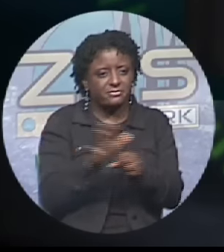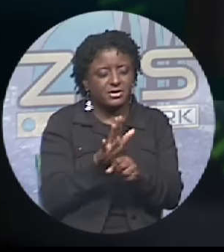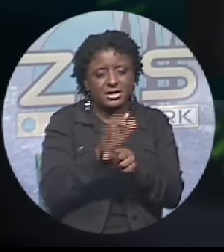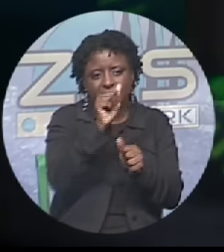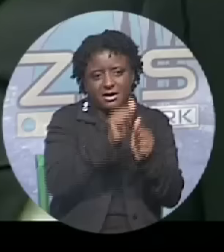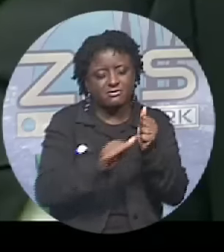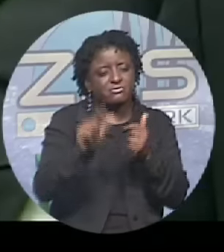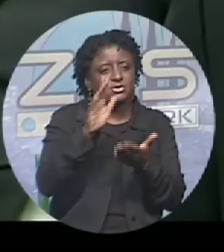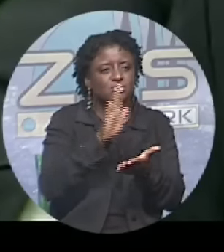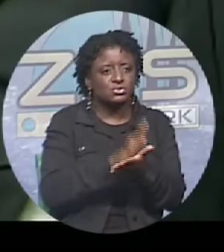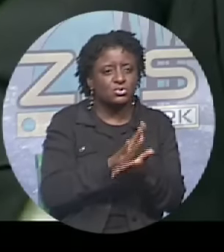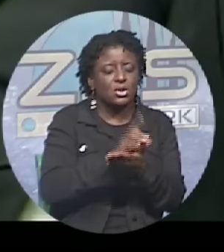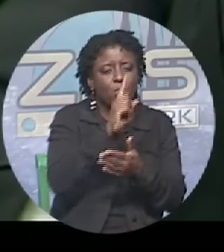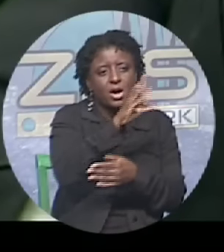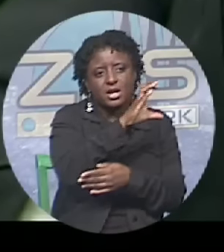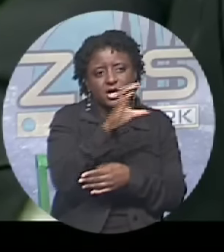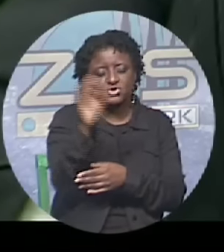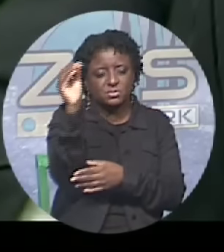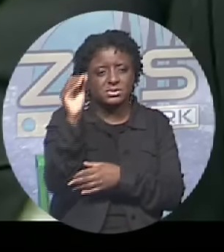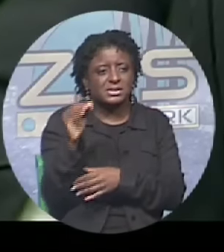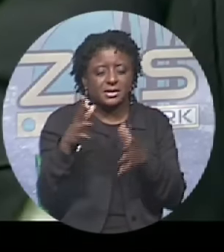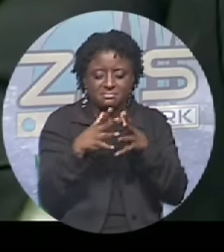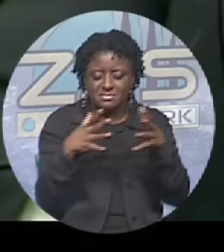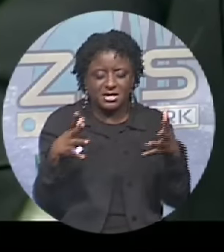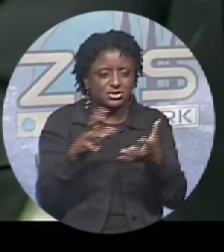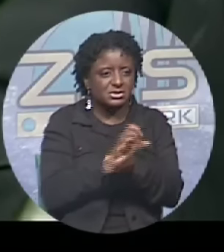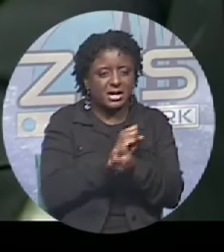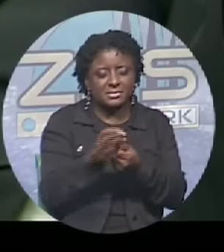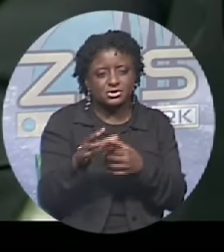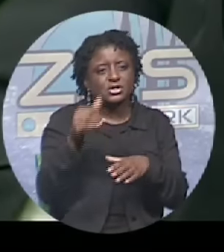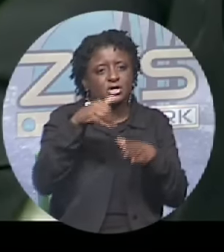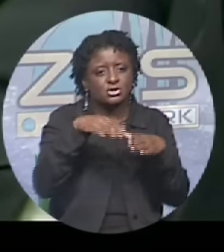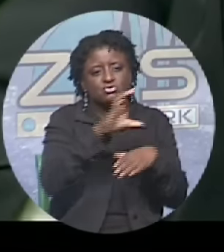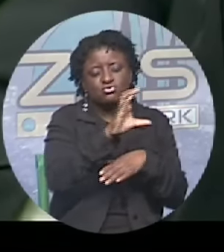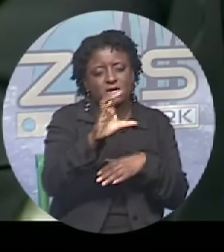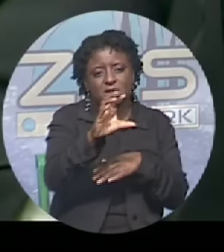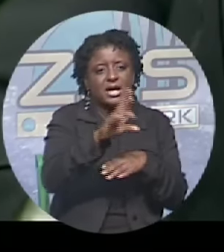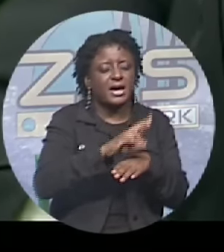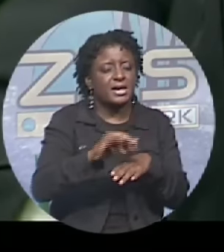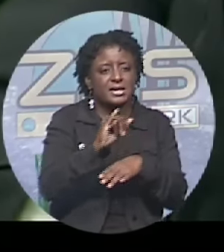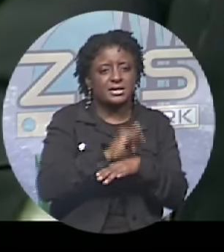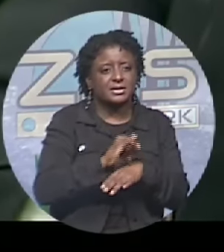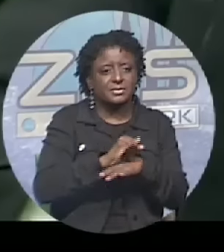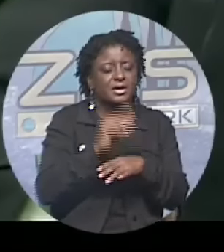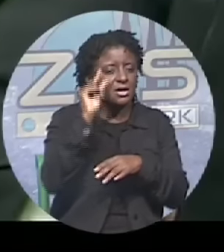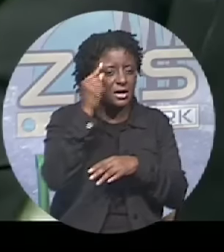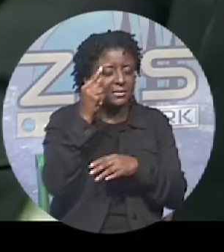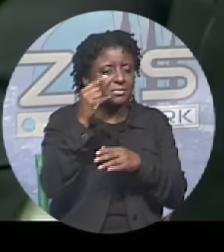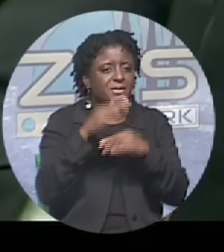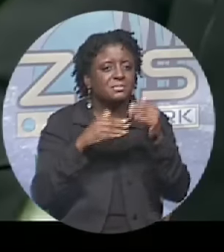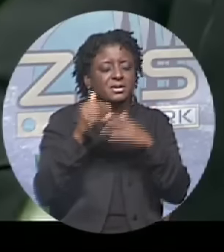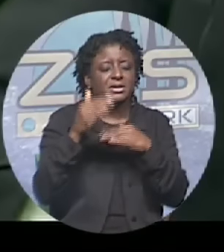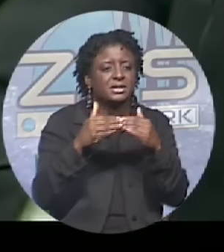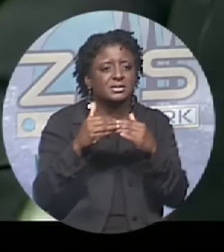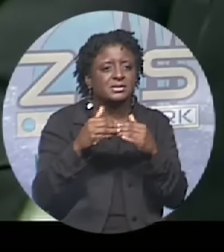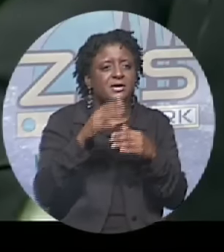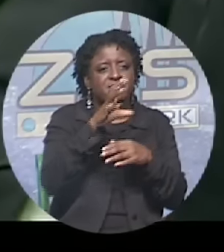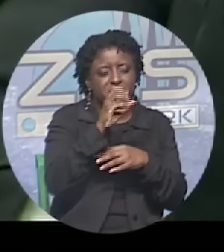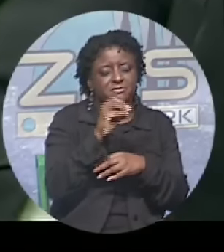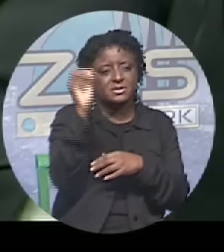school is 100% major damage. Crooked Island. Government buildings, 50% received moderate